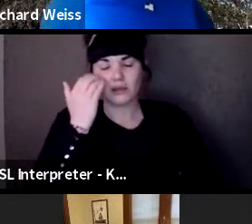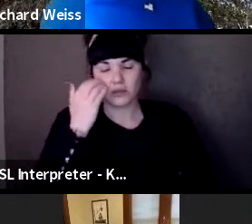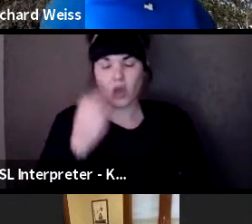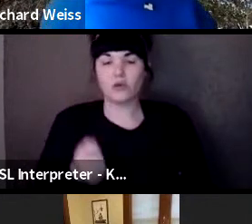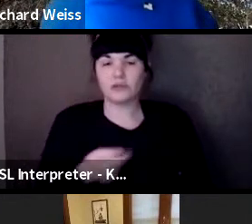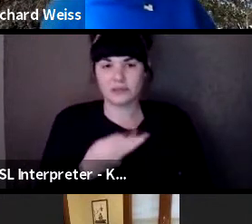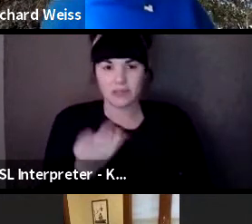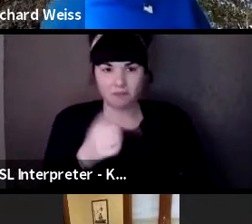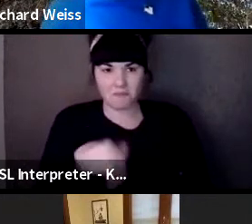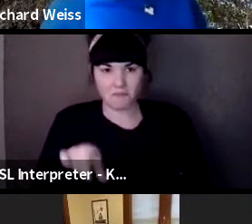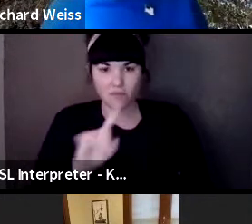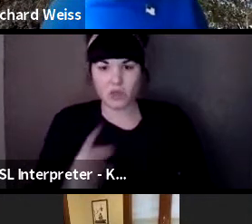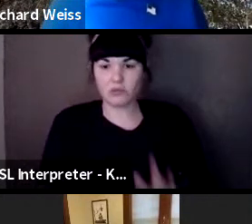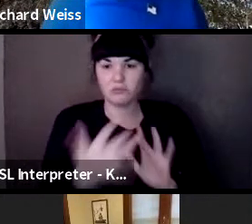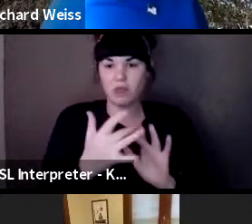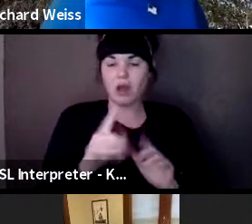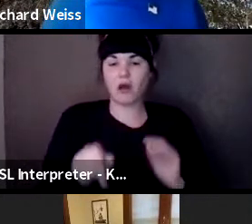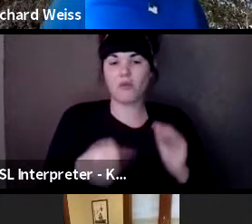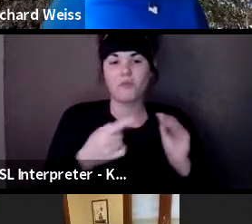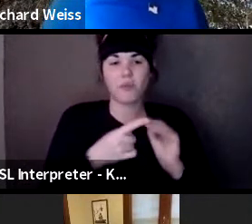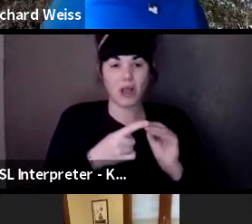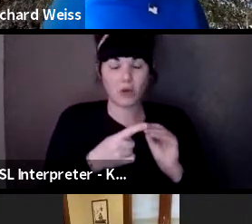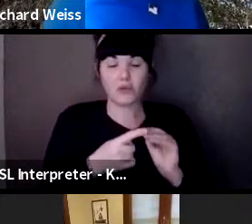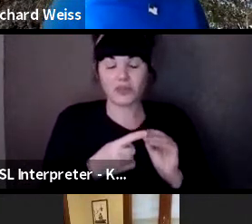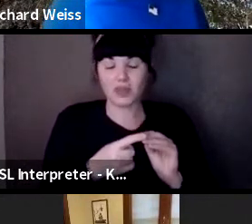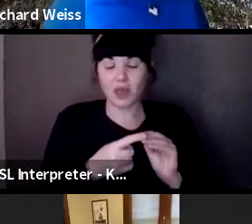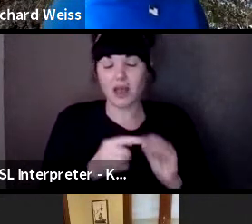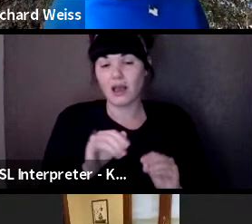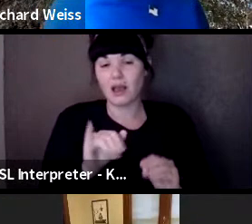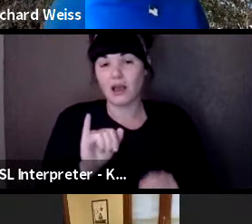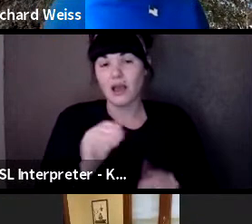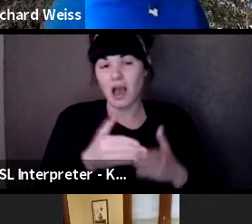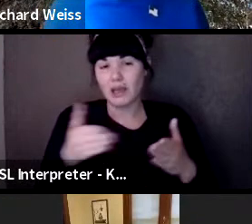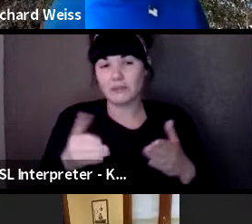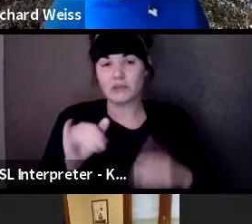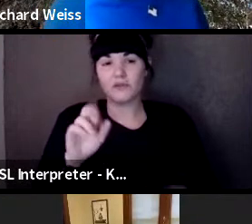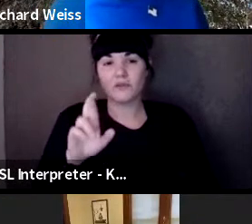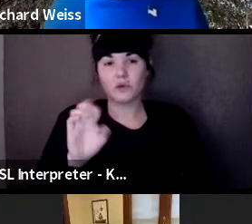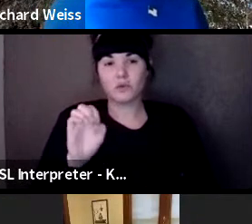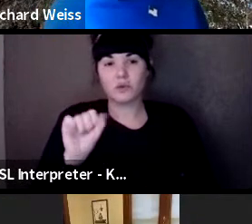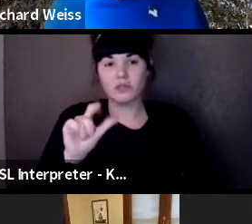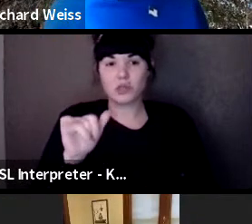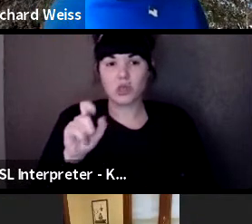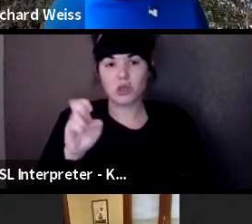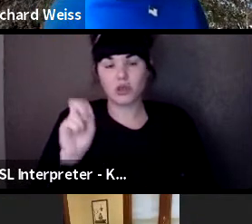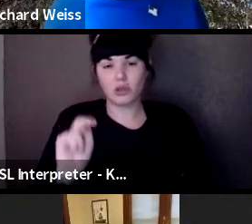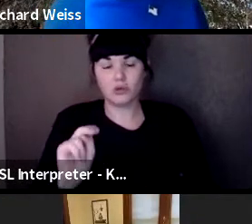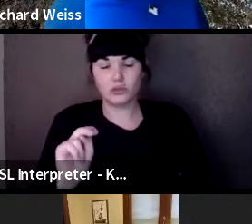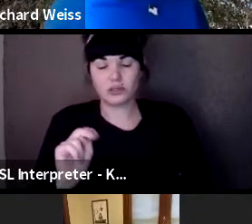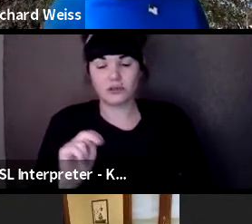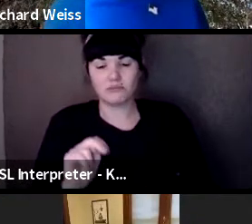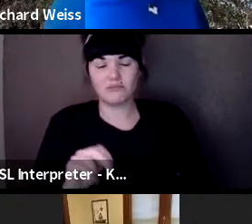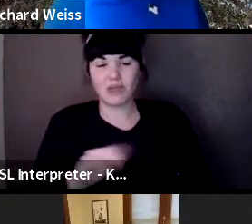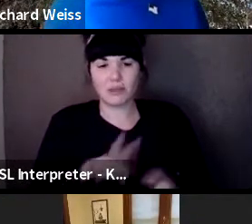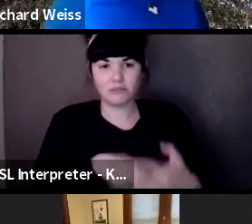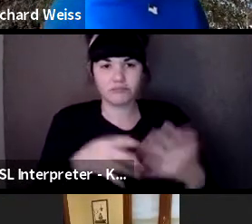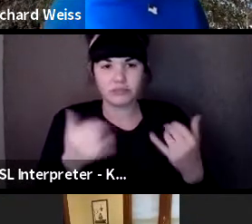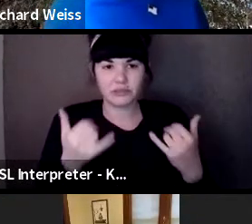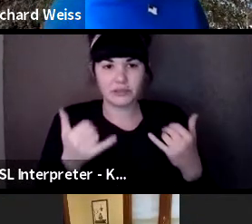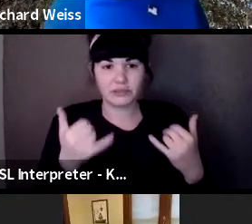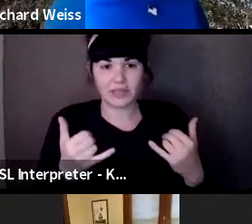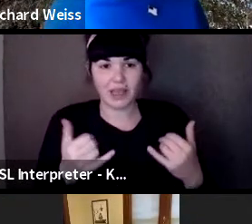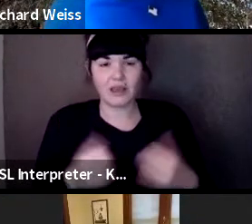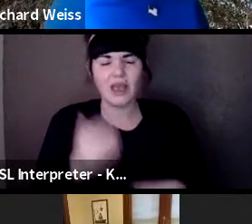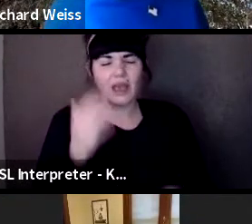and items on the agenda today. Almost all of that is already within the existing budget. There may be a